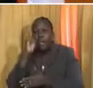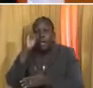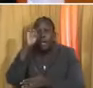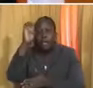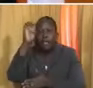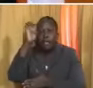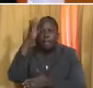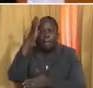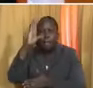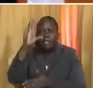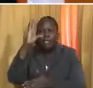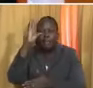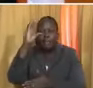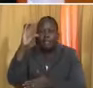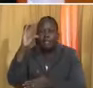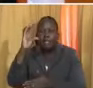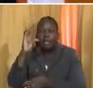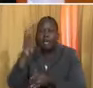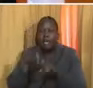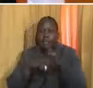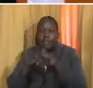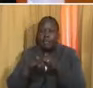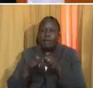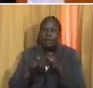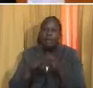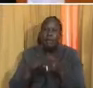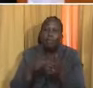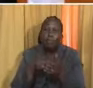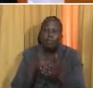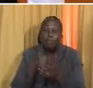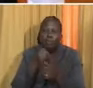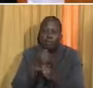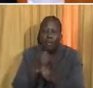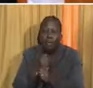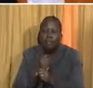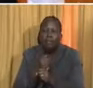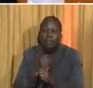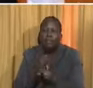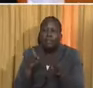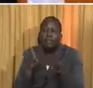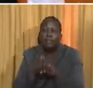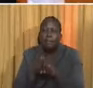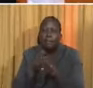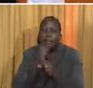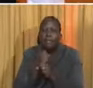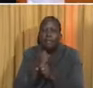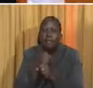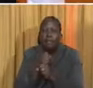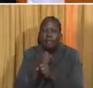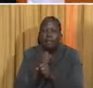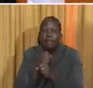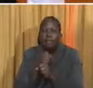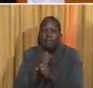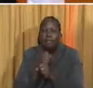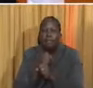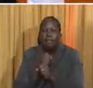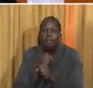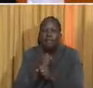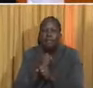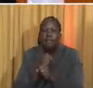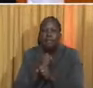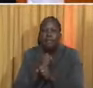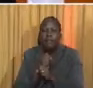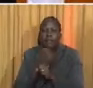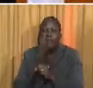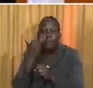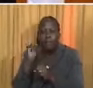the day-to-day administrative functions of the Commission and implement the policies and strategies formulated by